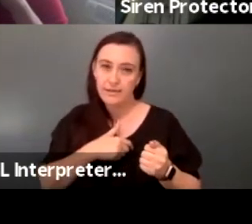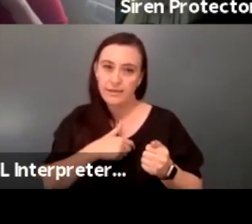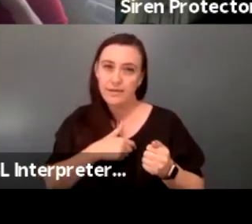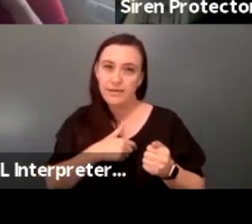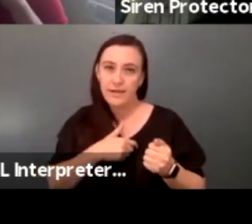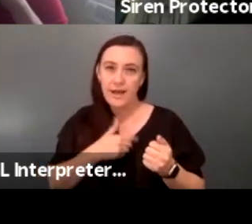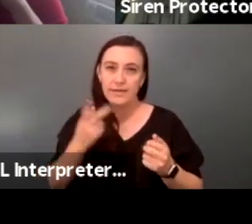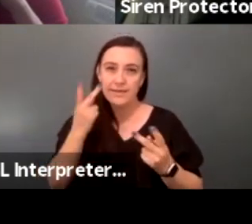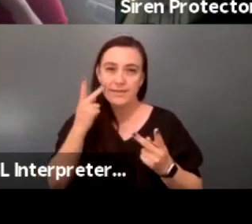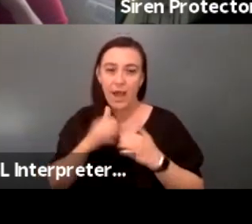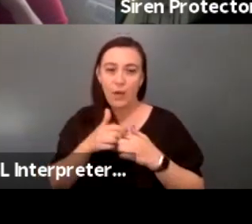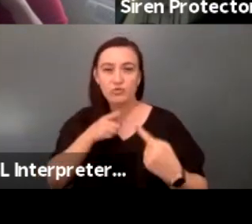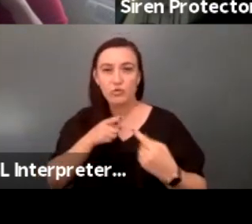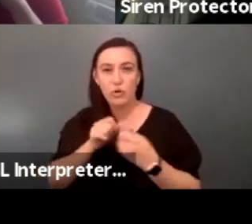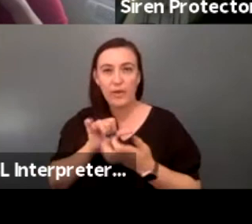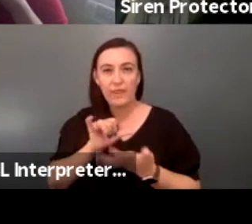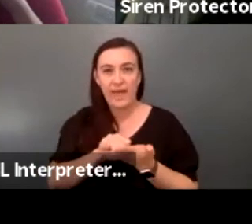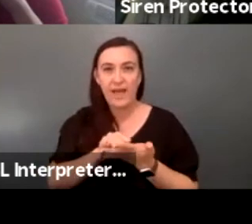this. How do we